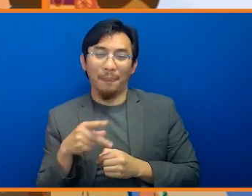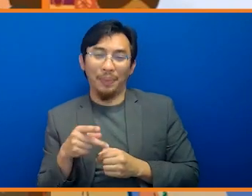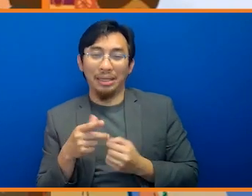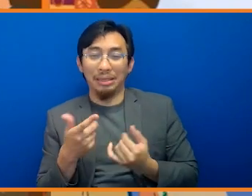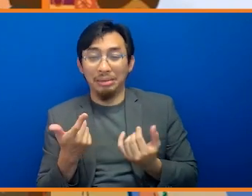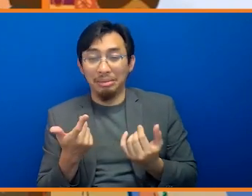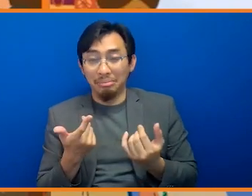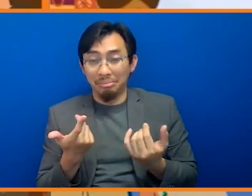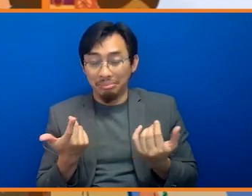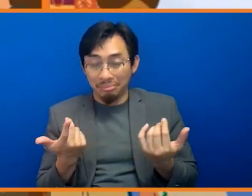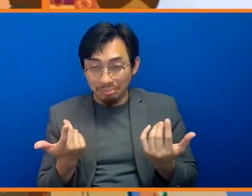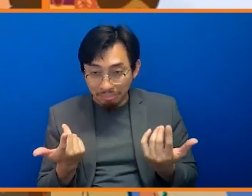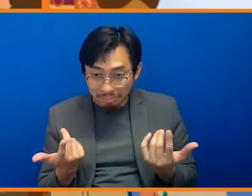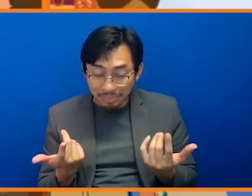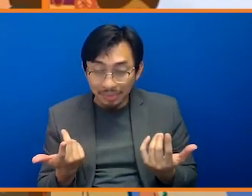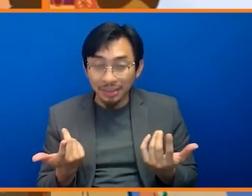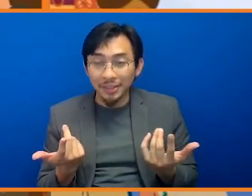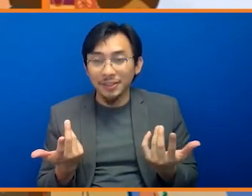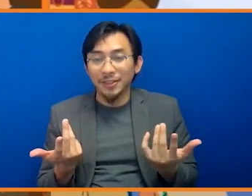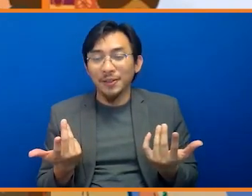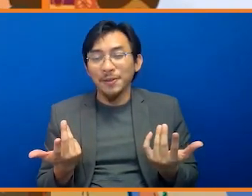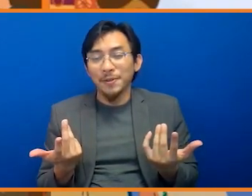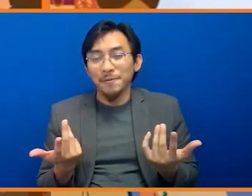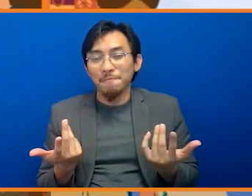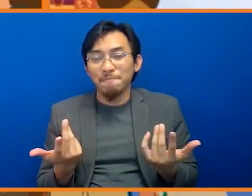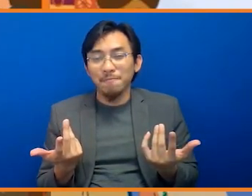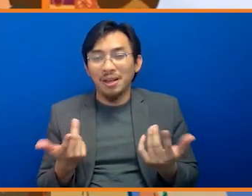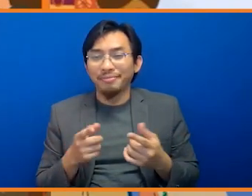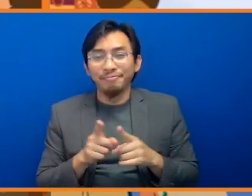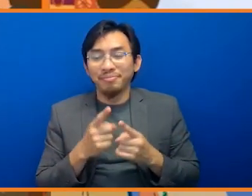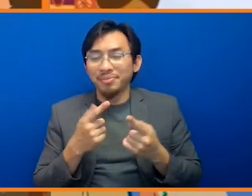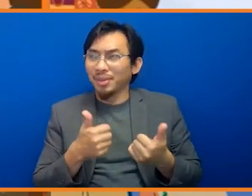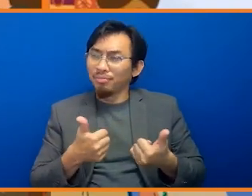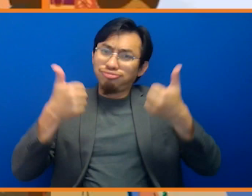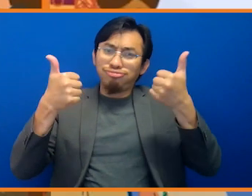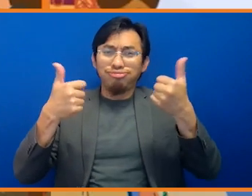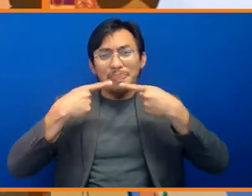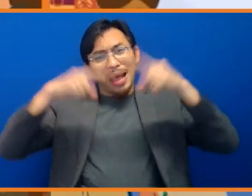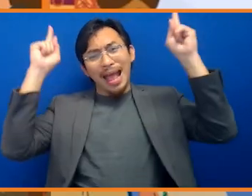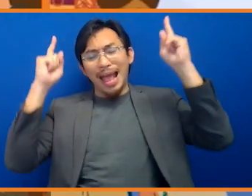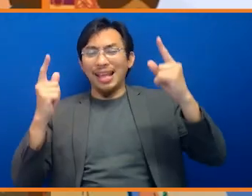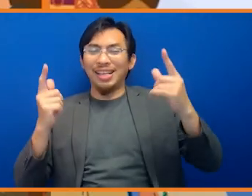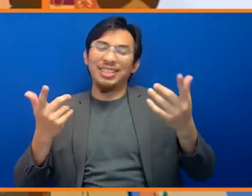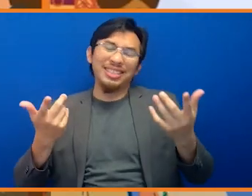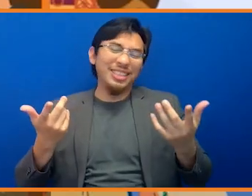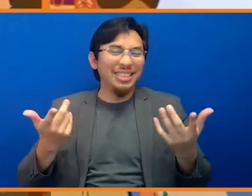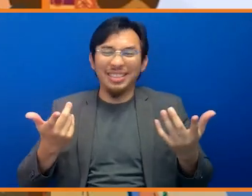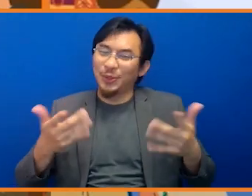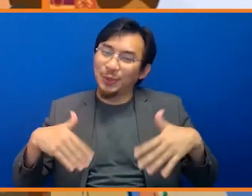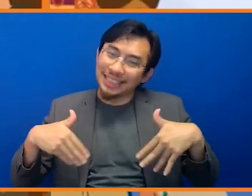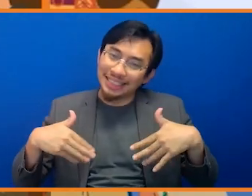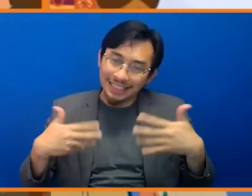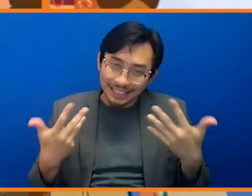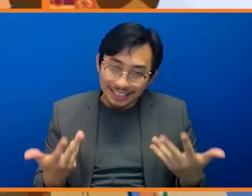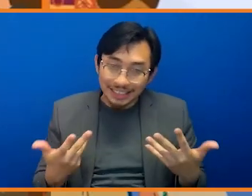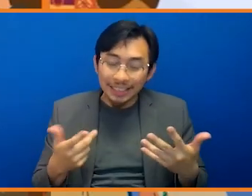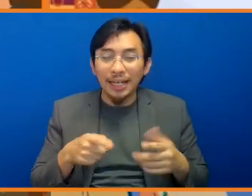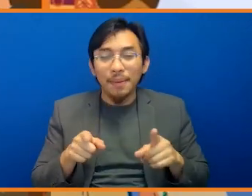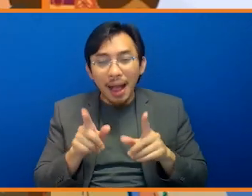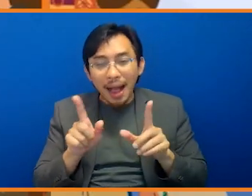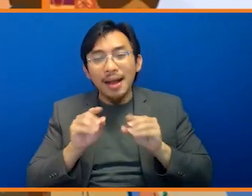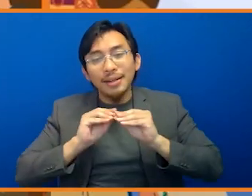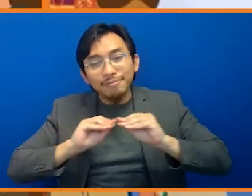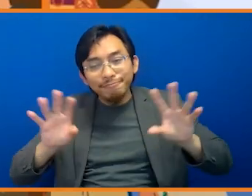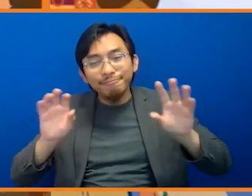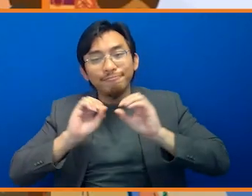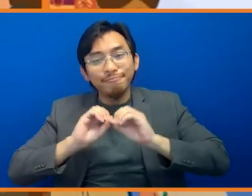that doesn't result in that's not succeeded. So we need to promote some kind